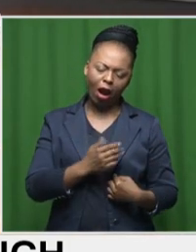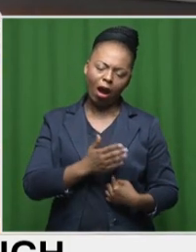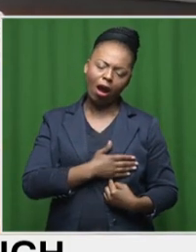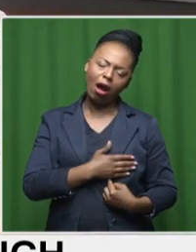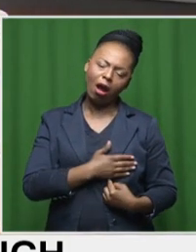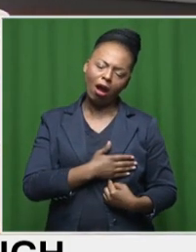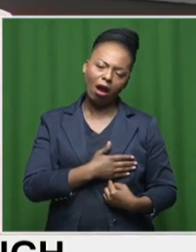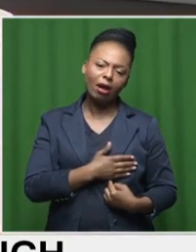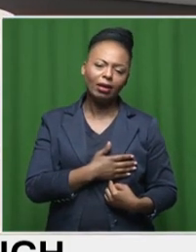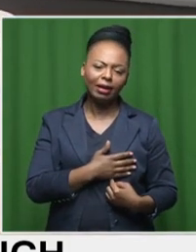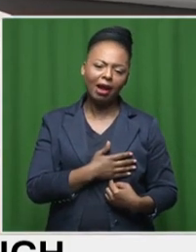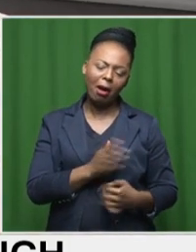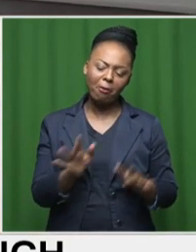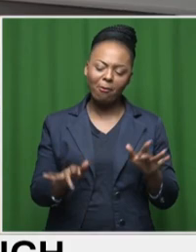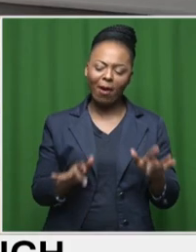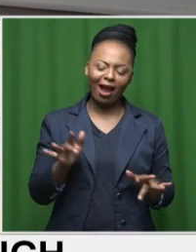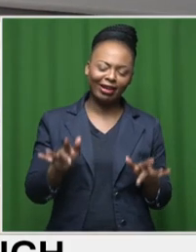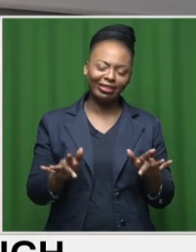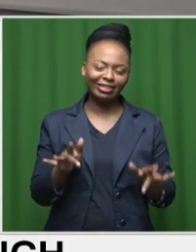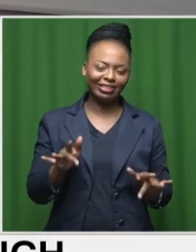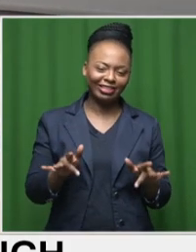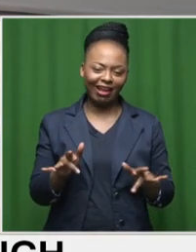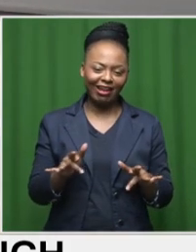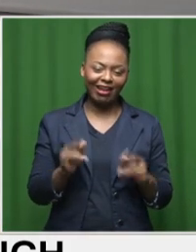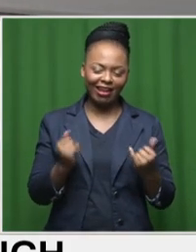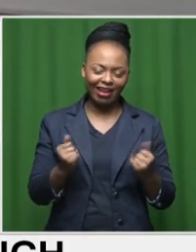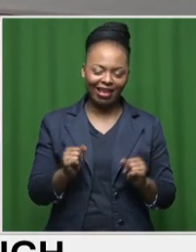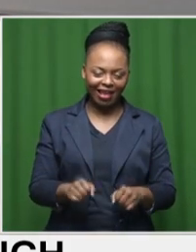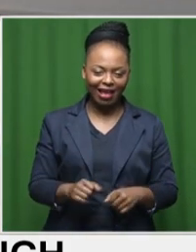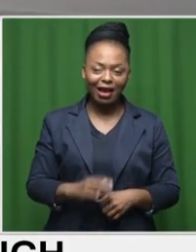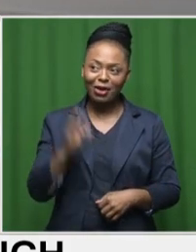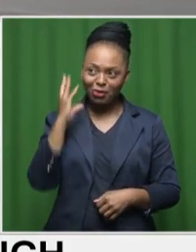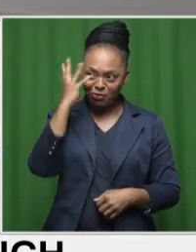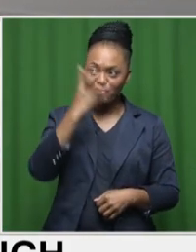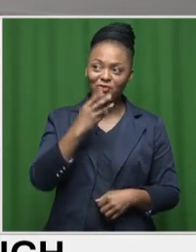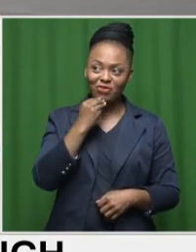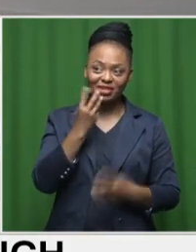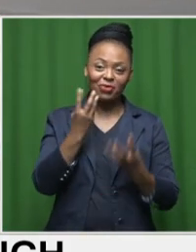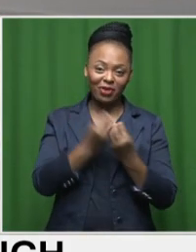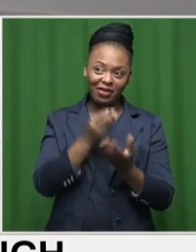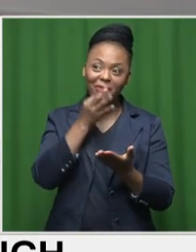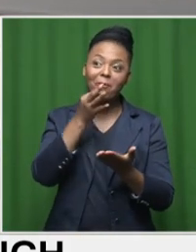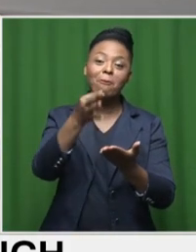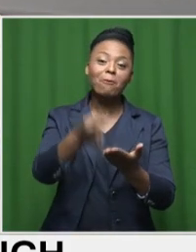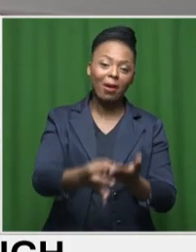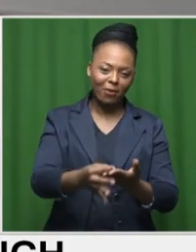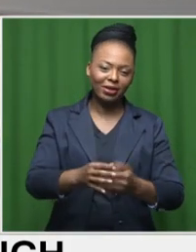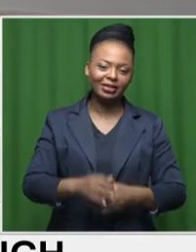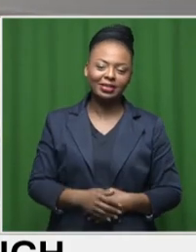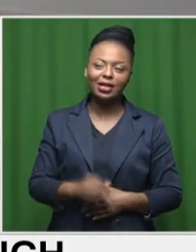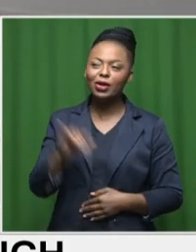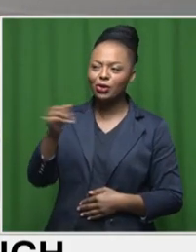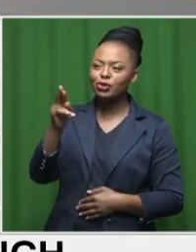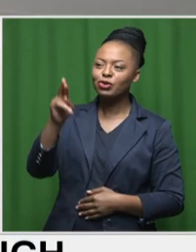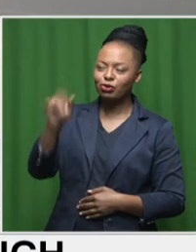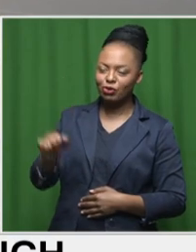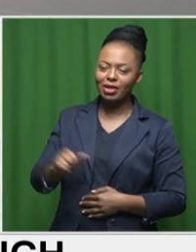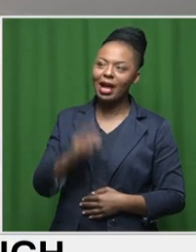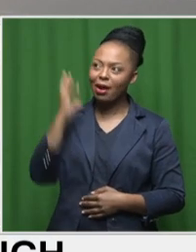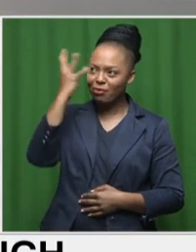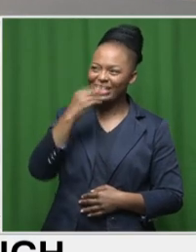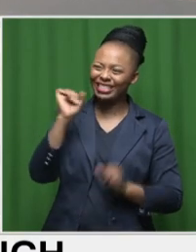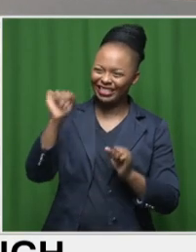this pageant, doesn't it, Karolina? You know, a beauty with a purpose. Because as Julia says, it's one thing to just be pretty,